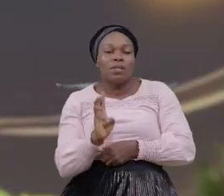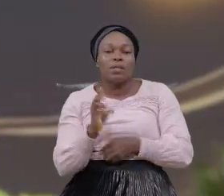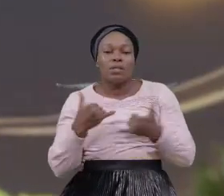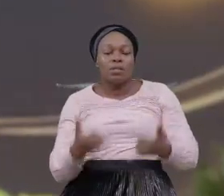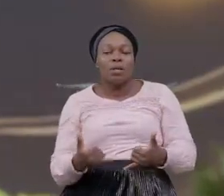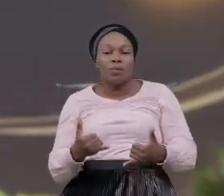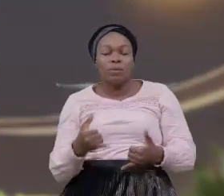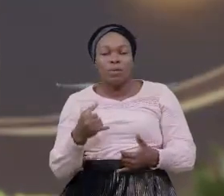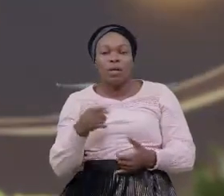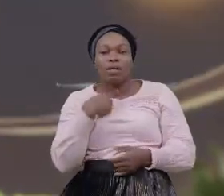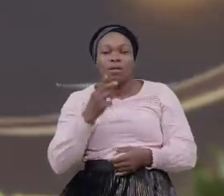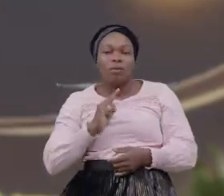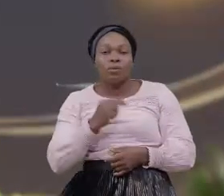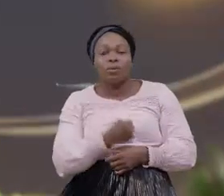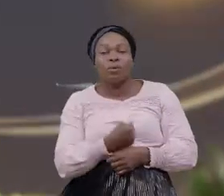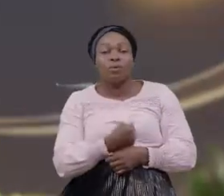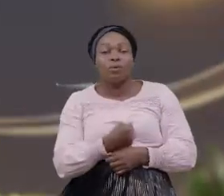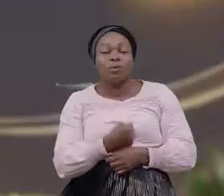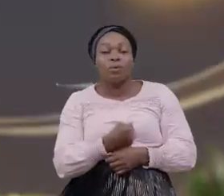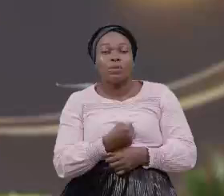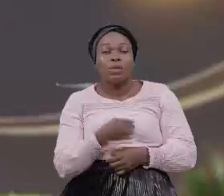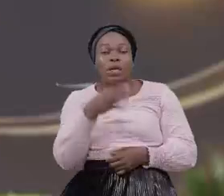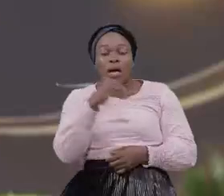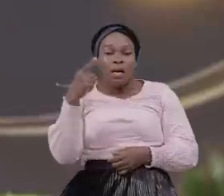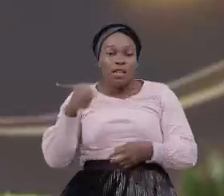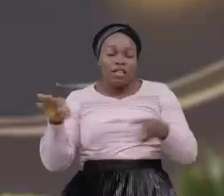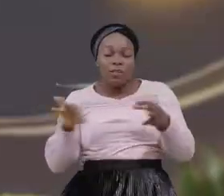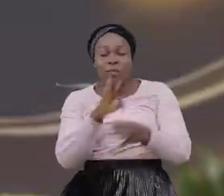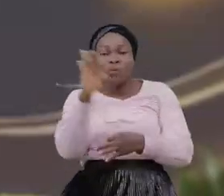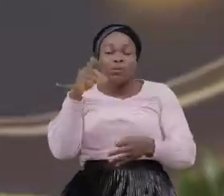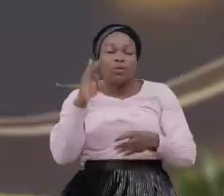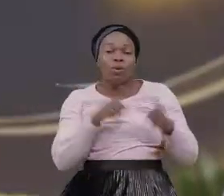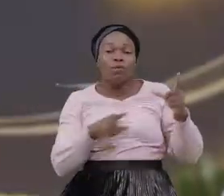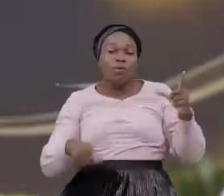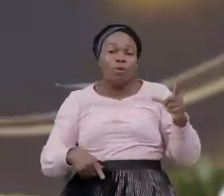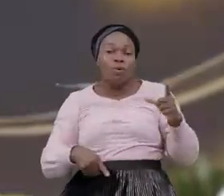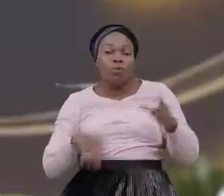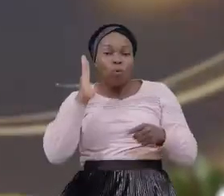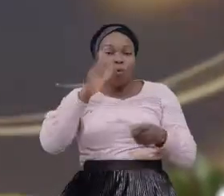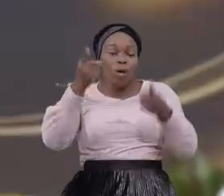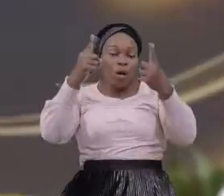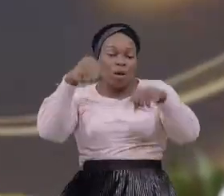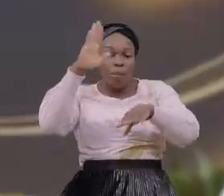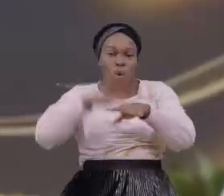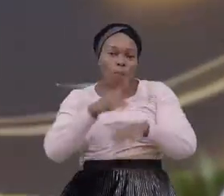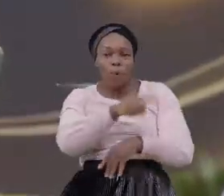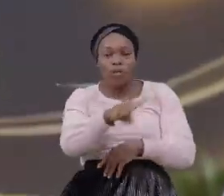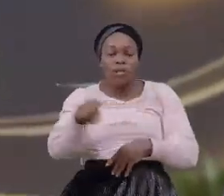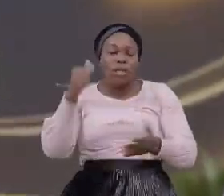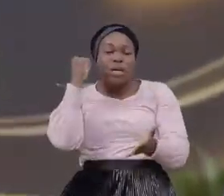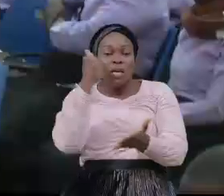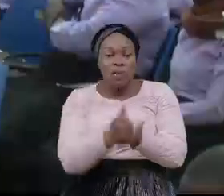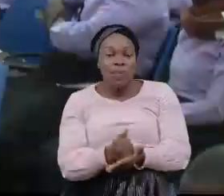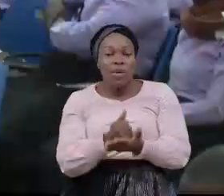us. It says, and the Spirit of the Lord will come upon thee. Say amen to that.